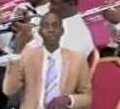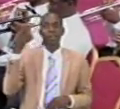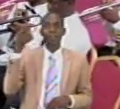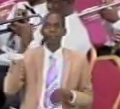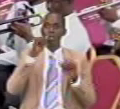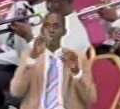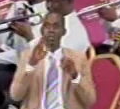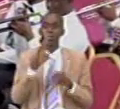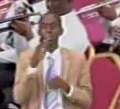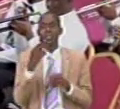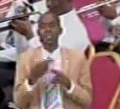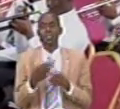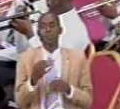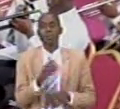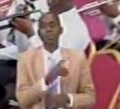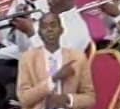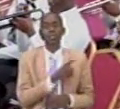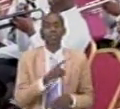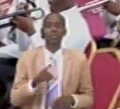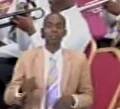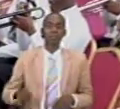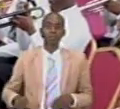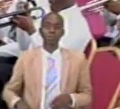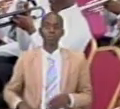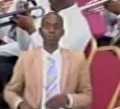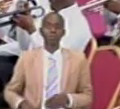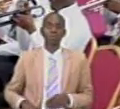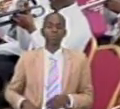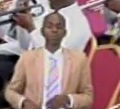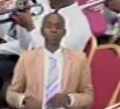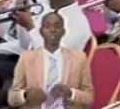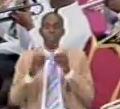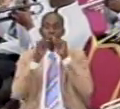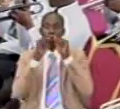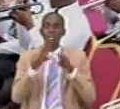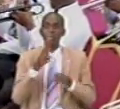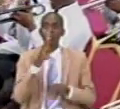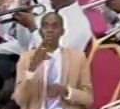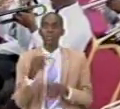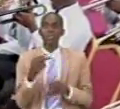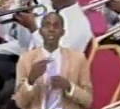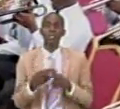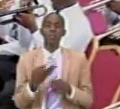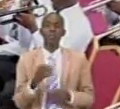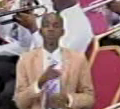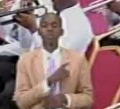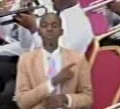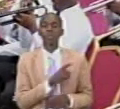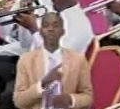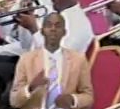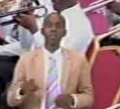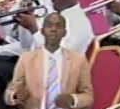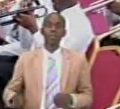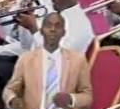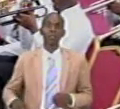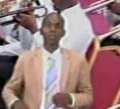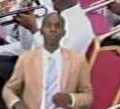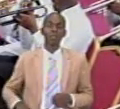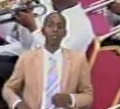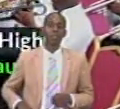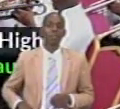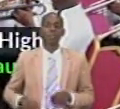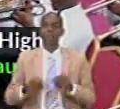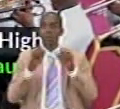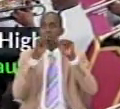they tell me the name of the Lord blessed be the name of the Lord